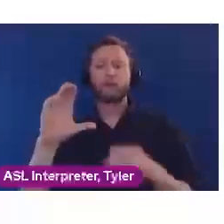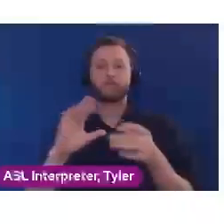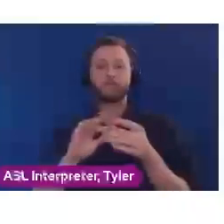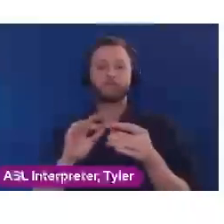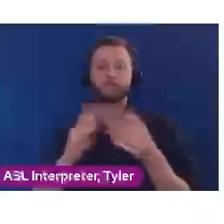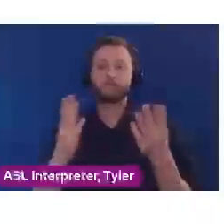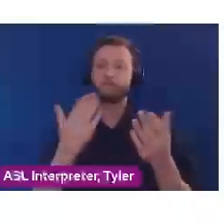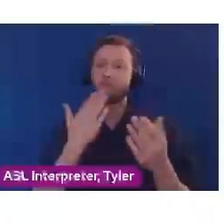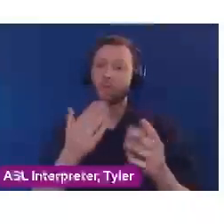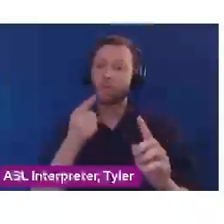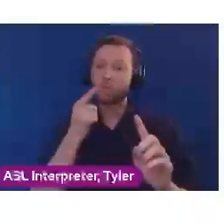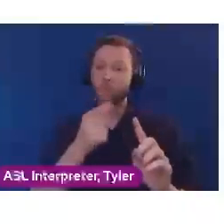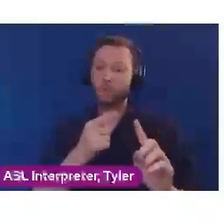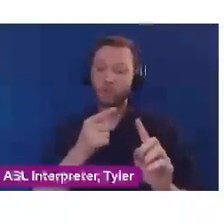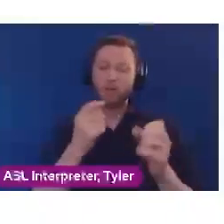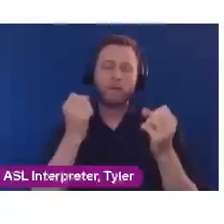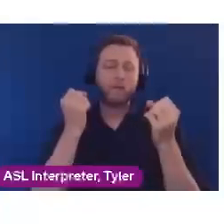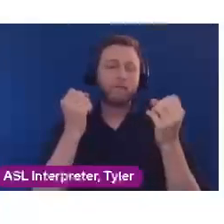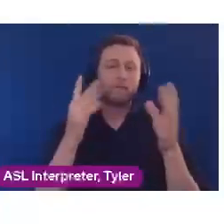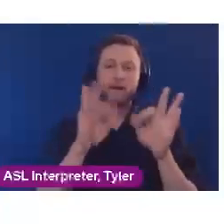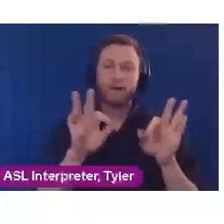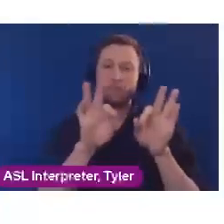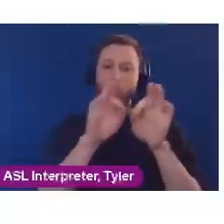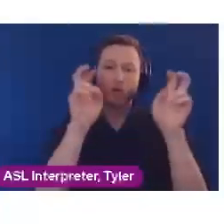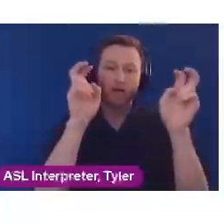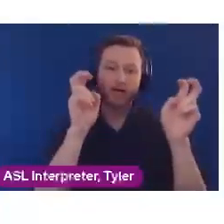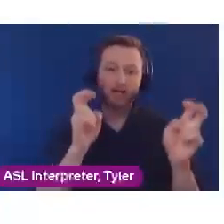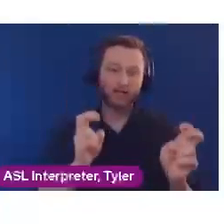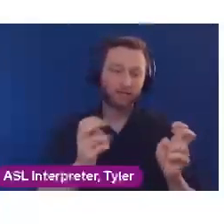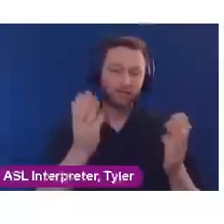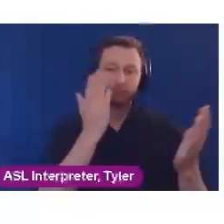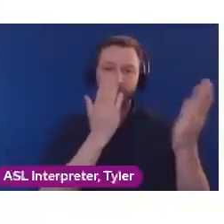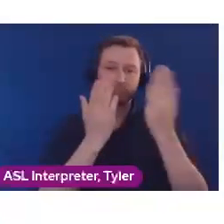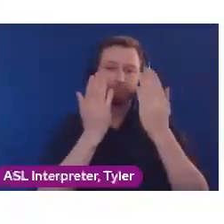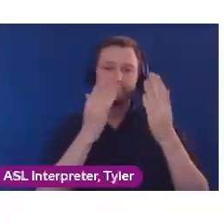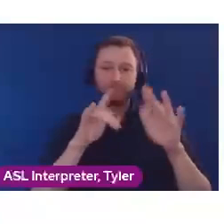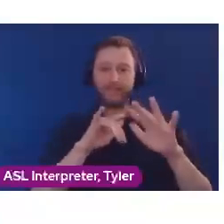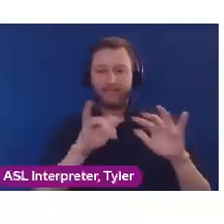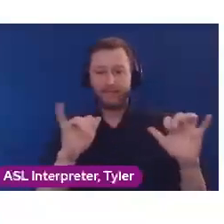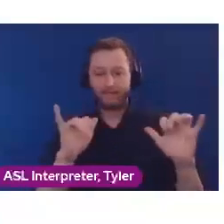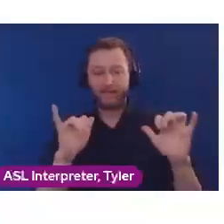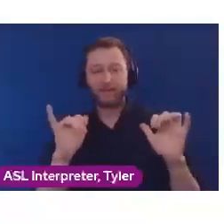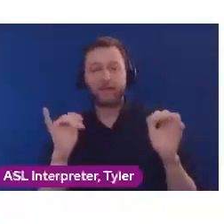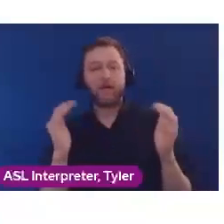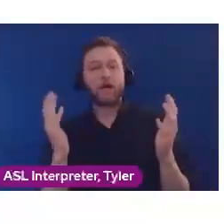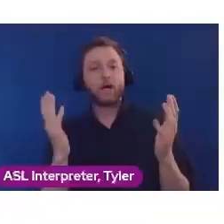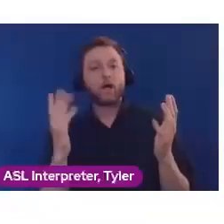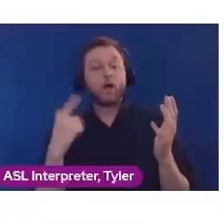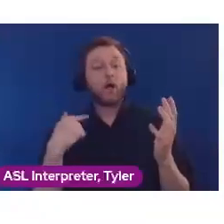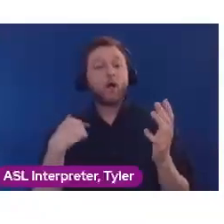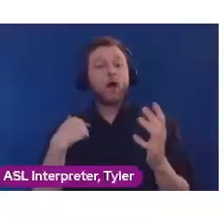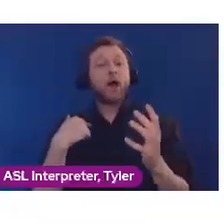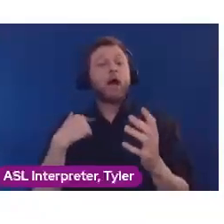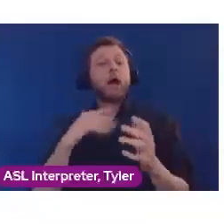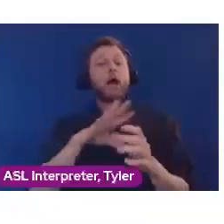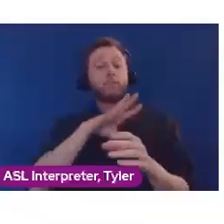and this is a key one as well. So there's a couple of things that we've got going on. I sit on the Financial Services